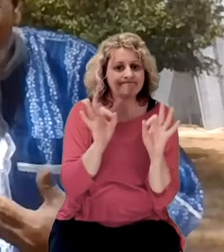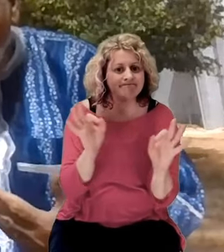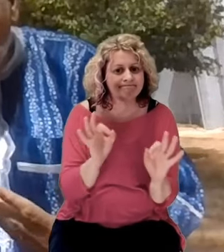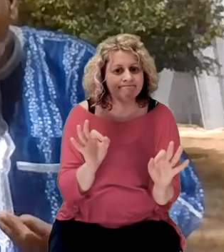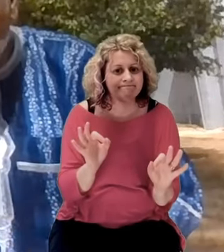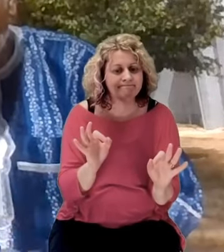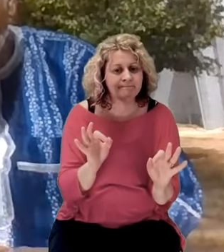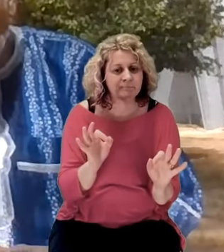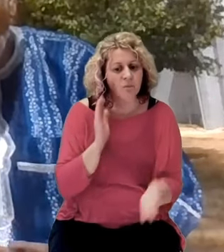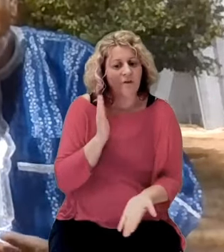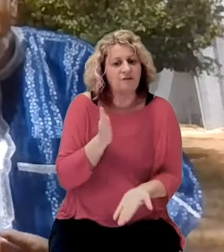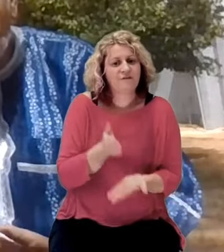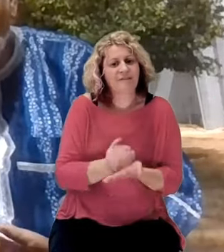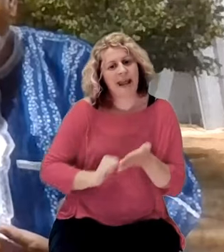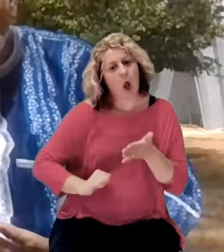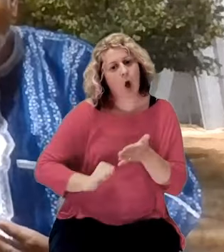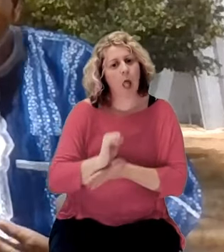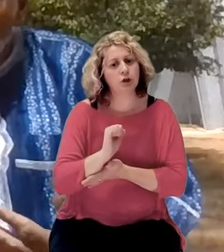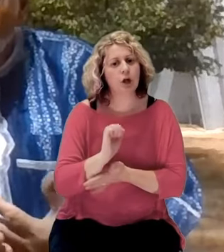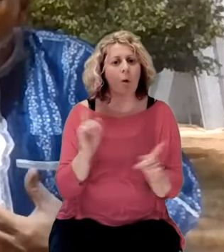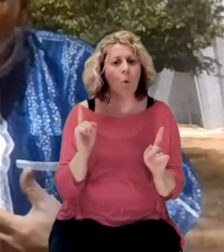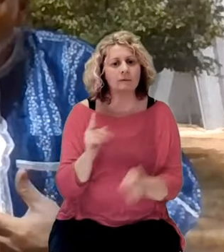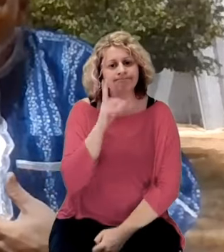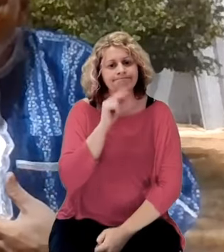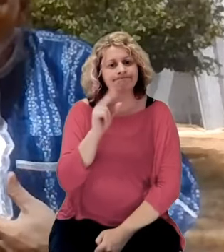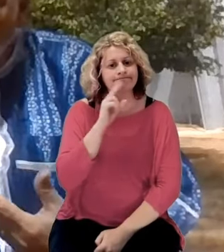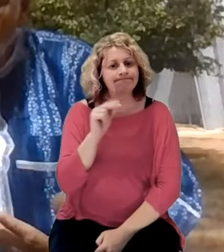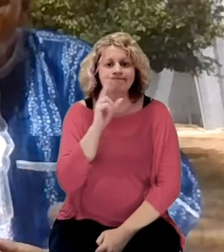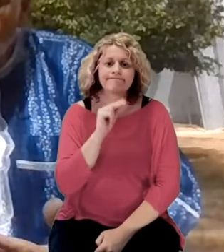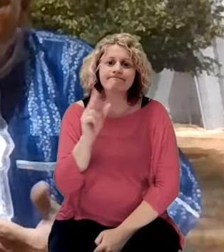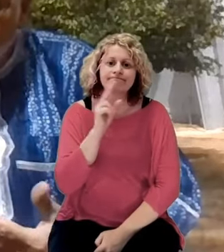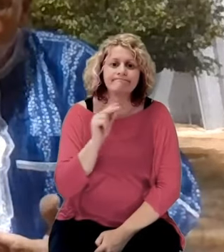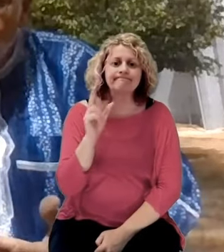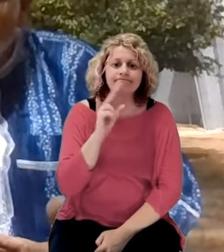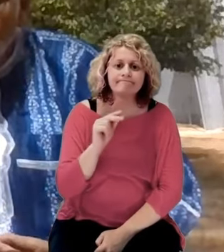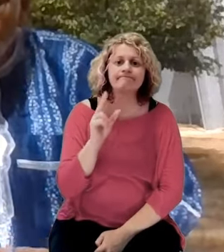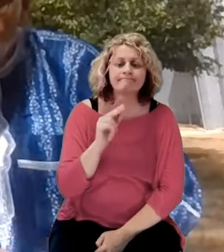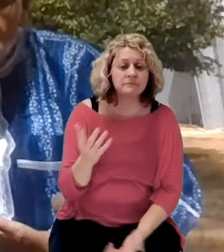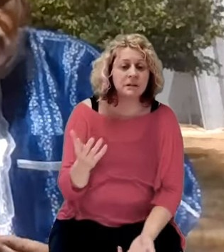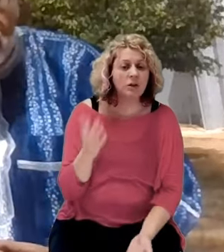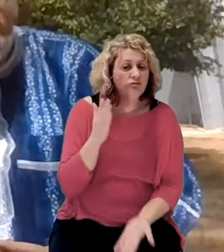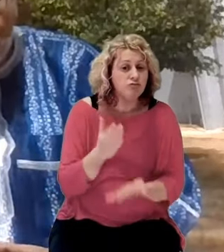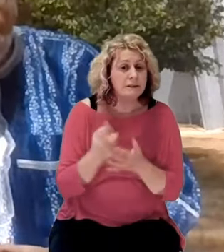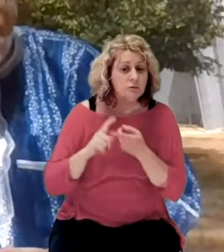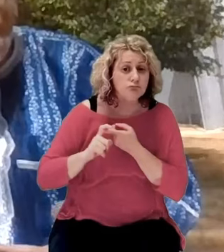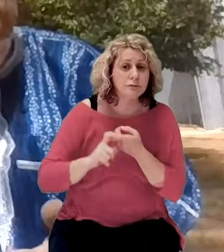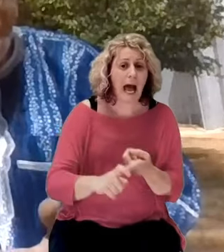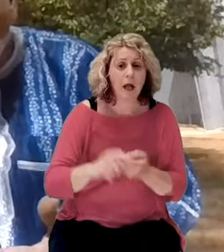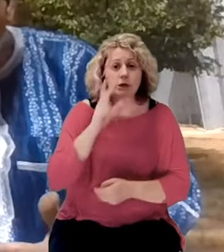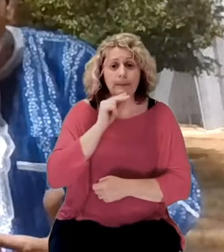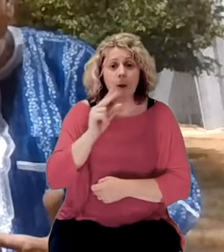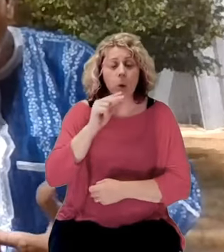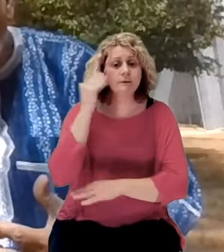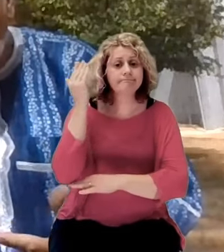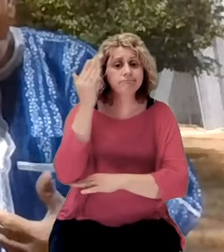they don't have internet in their areas. And we're very much an oral culture here, and our students really rely